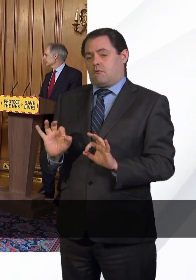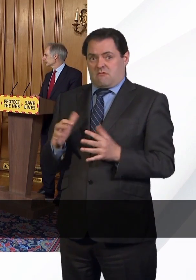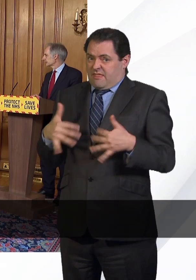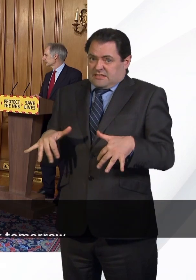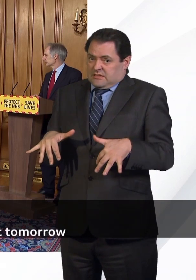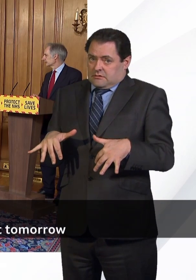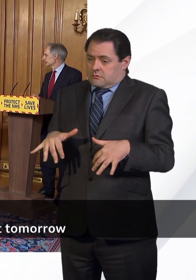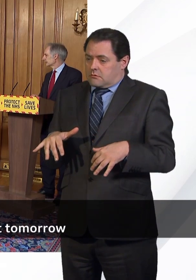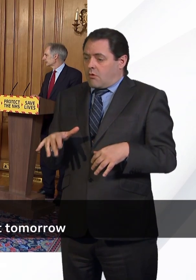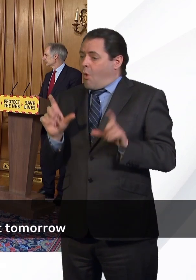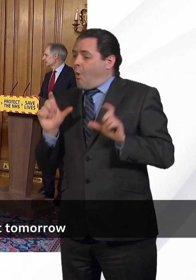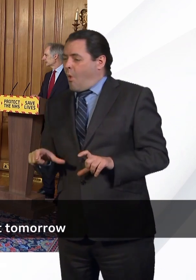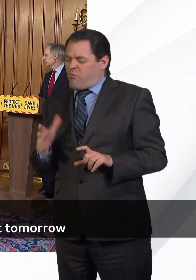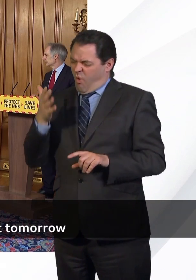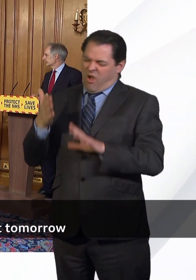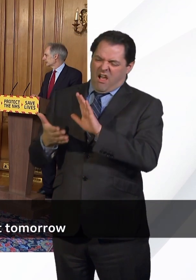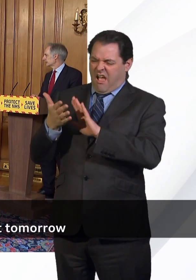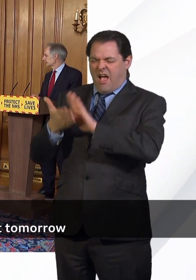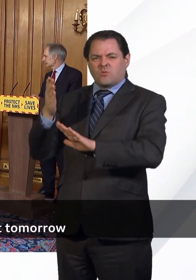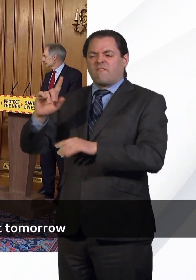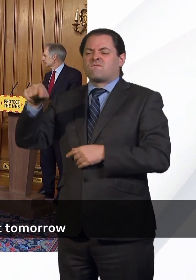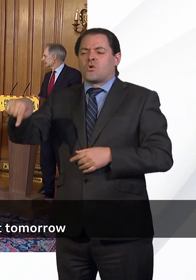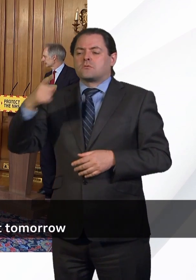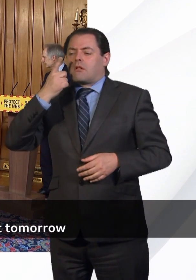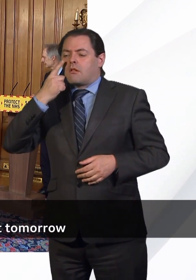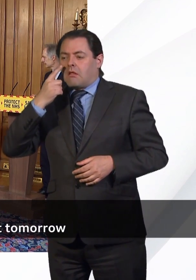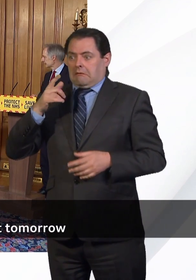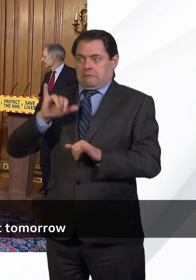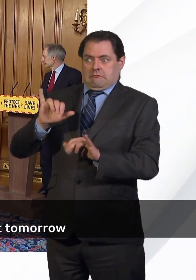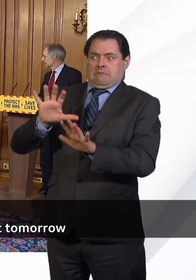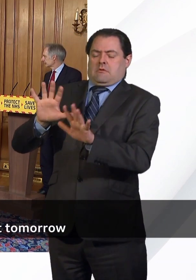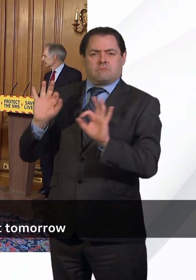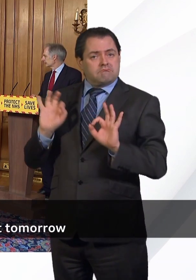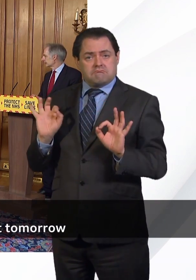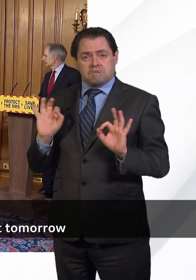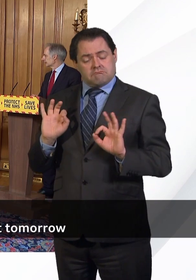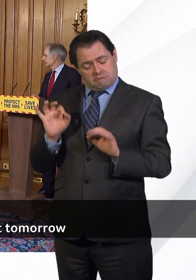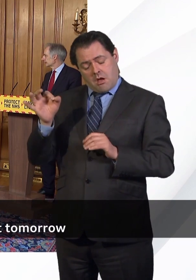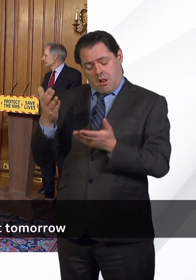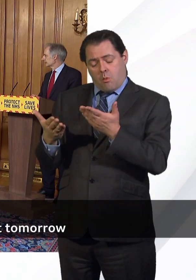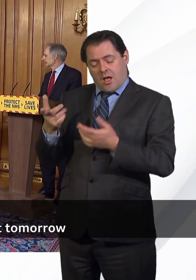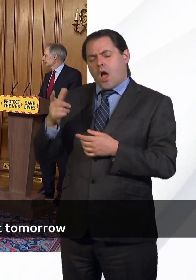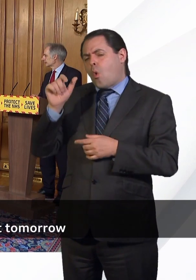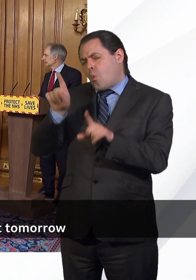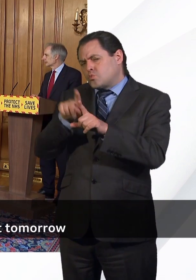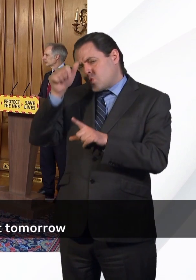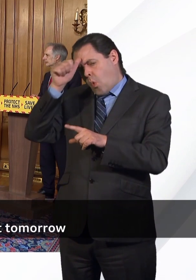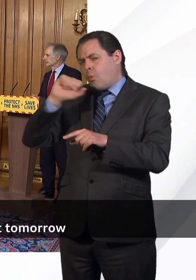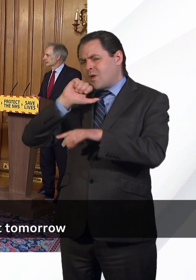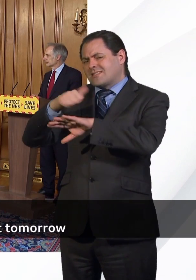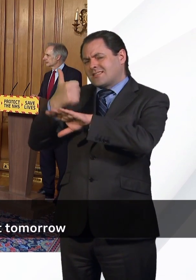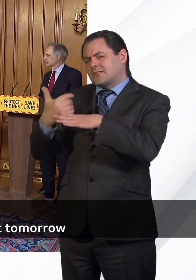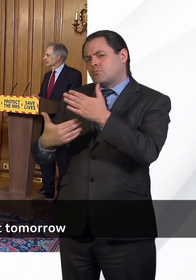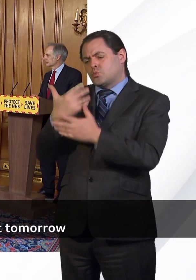and to the testing regime, because there's a new testing centre on the Isle of Wight as well. So there